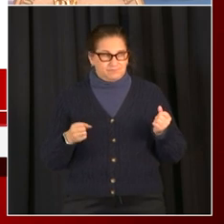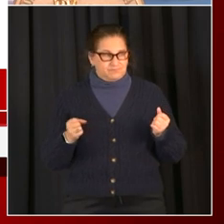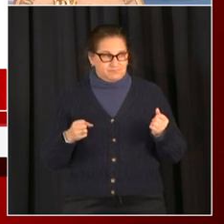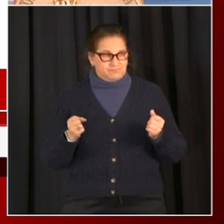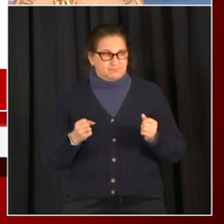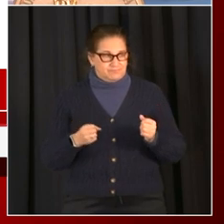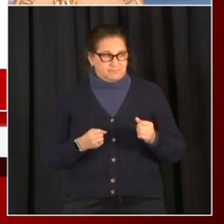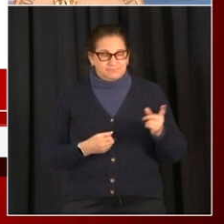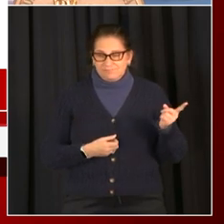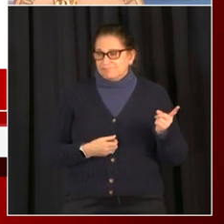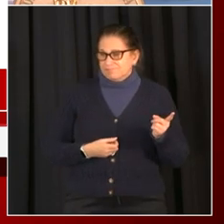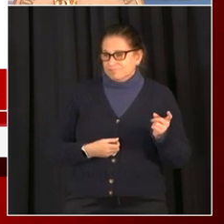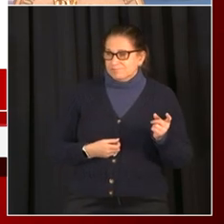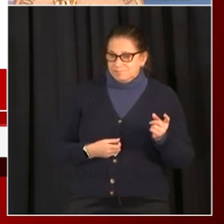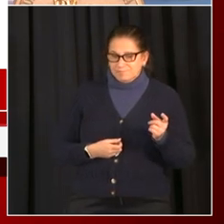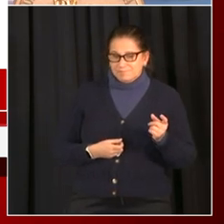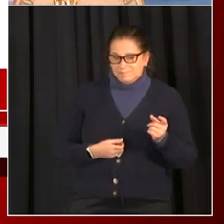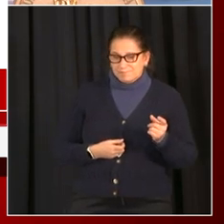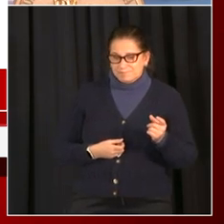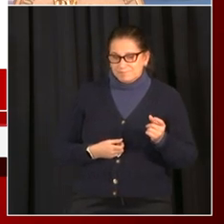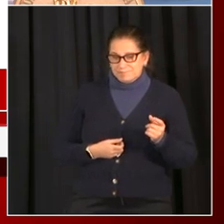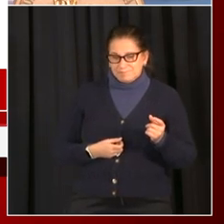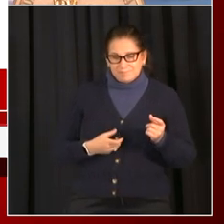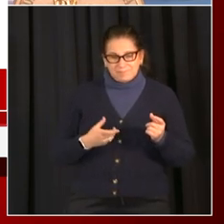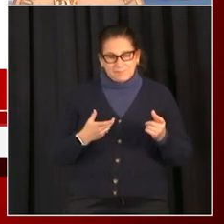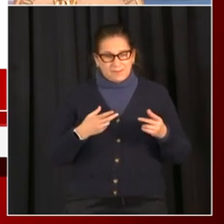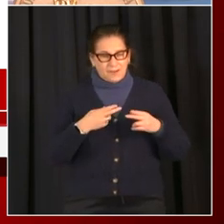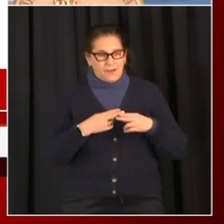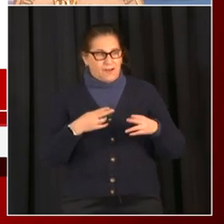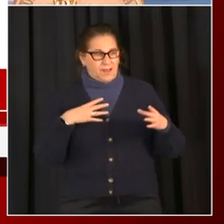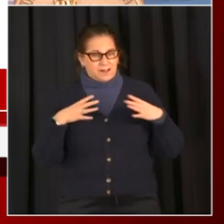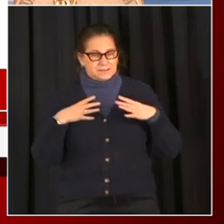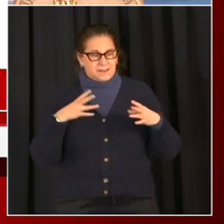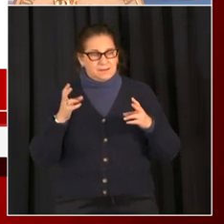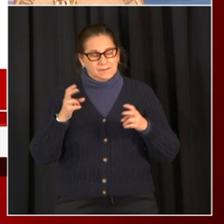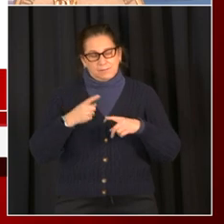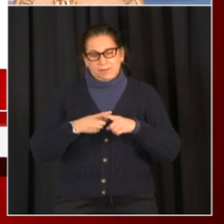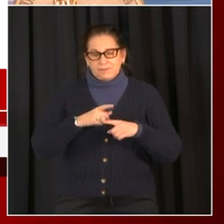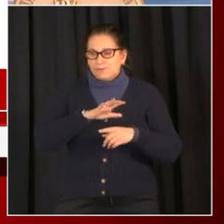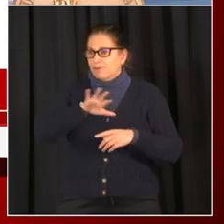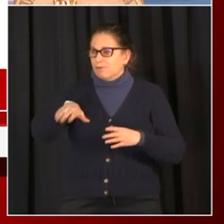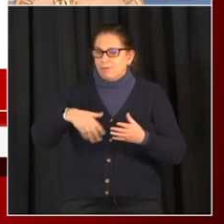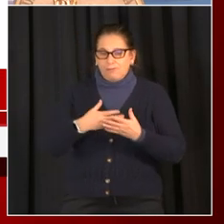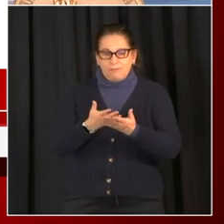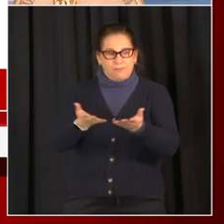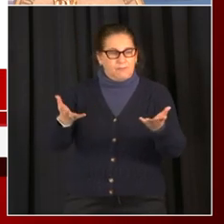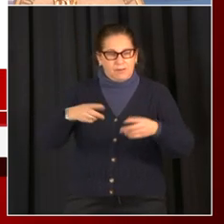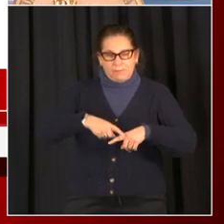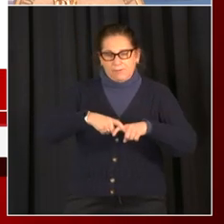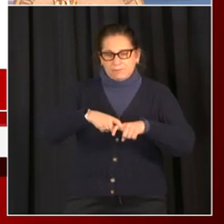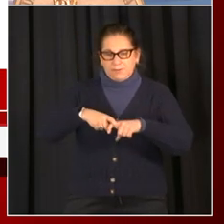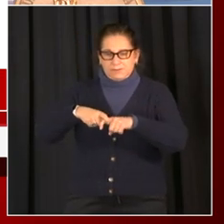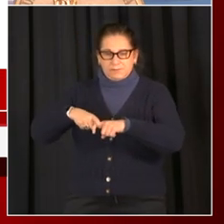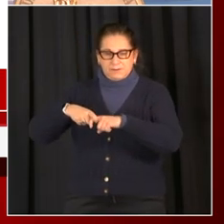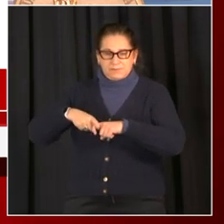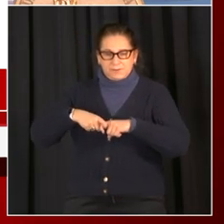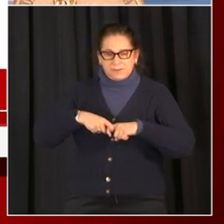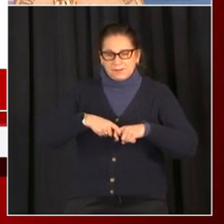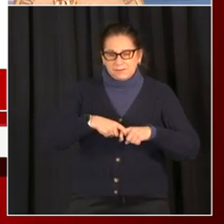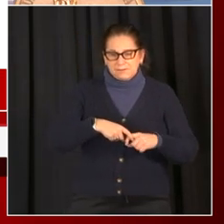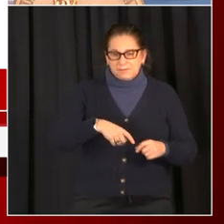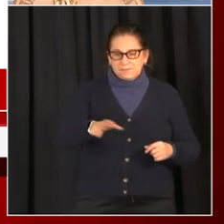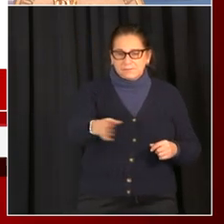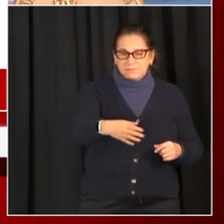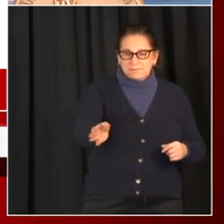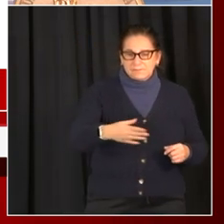Okay. That's why it's called the holiday pause. Got it. And then one more question from my colleague, Amanda. She wants to know, in Wednesday's order, you